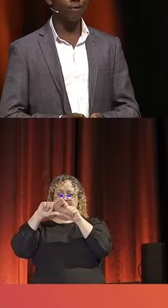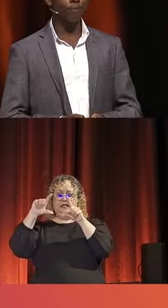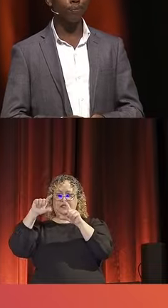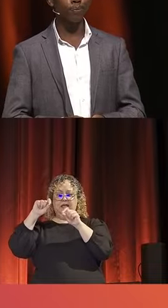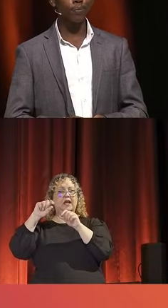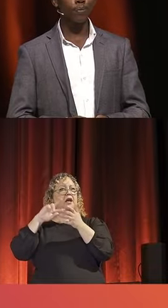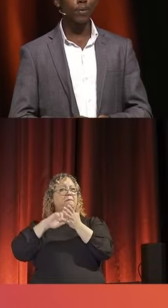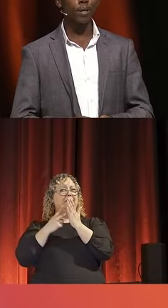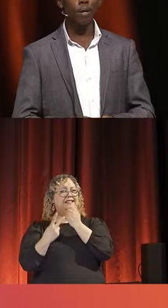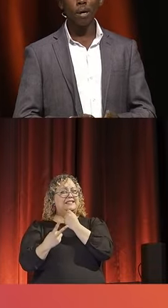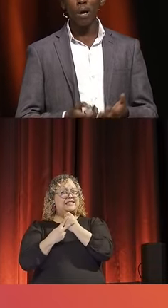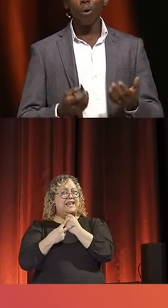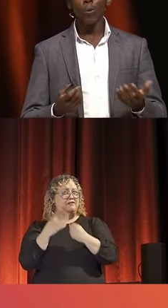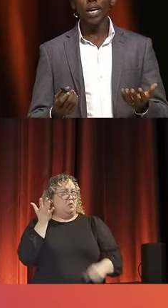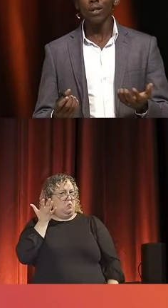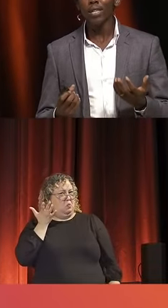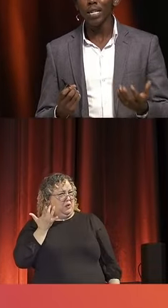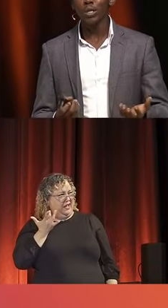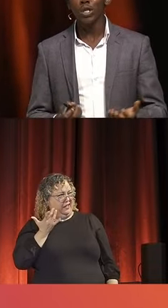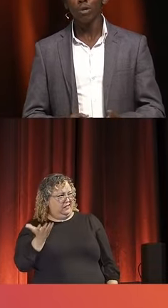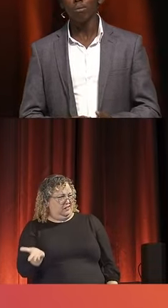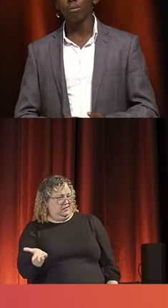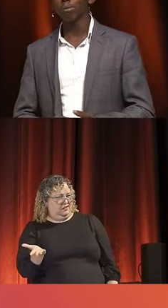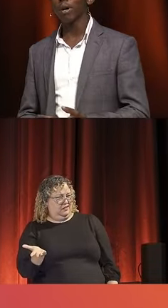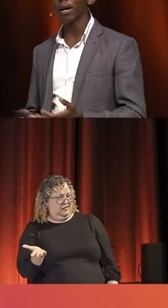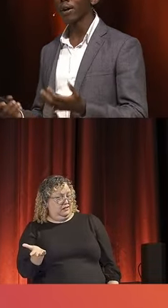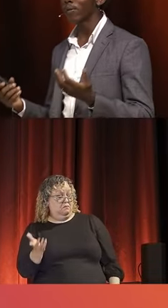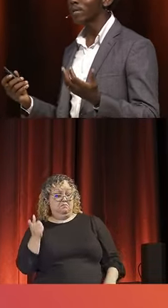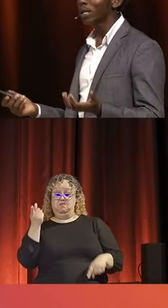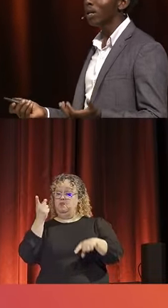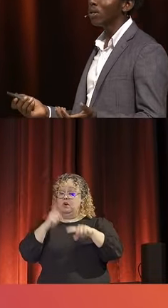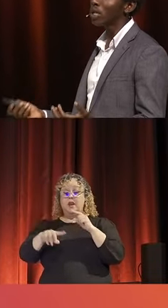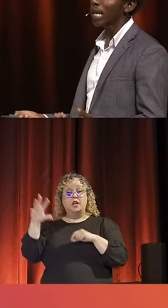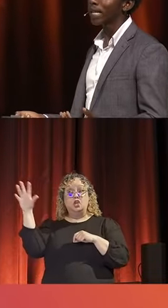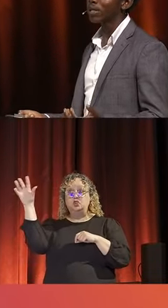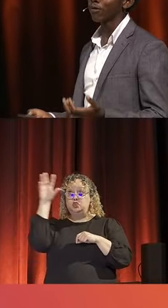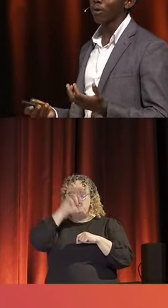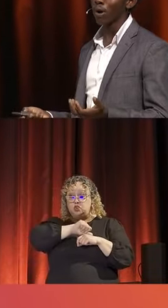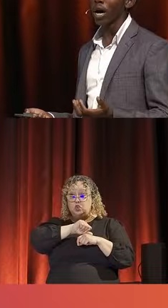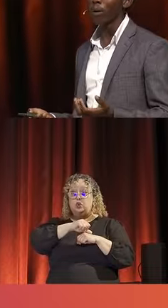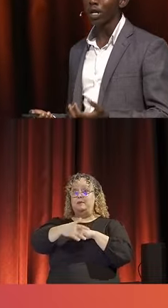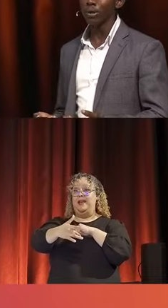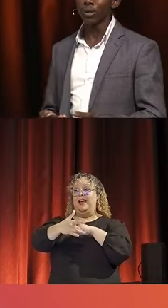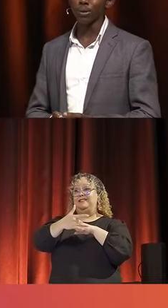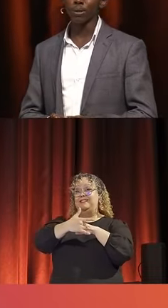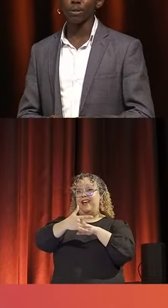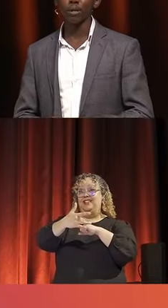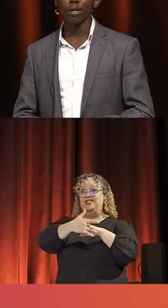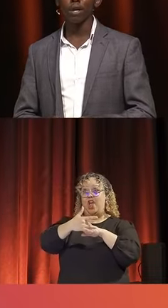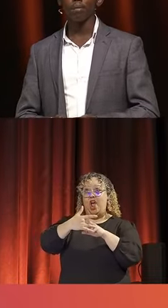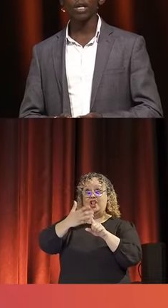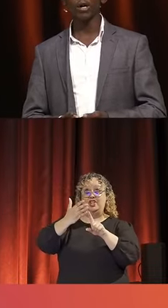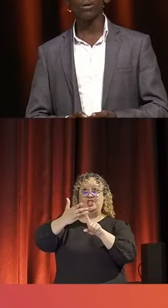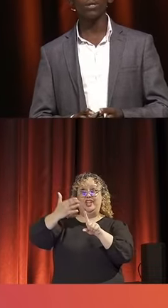save? We cannot assume a technology legacy for our users